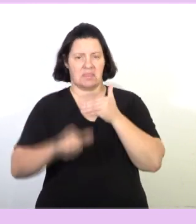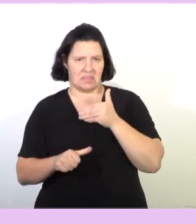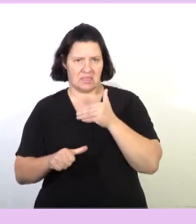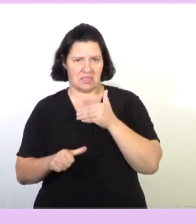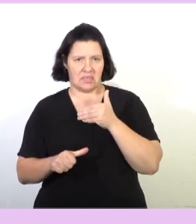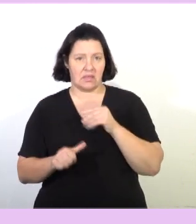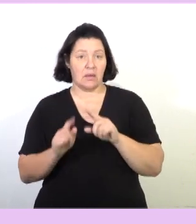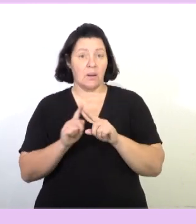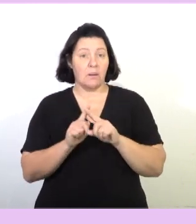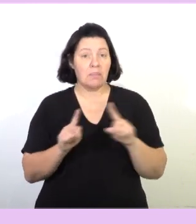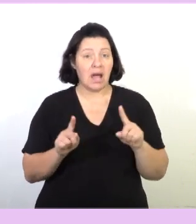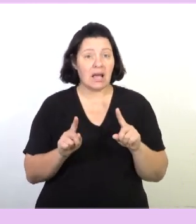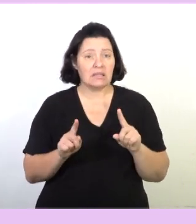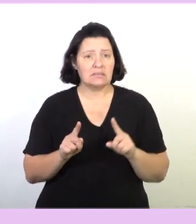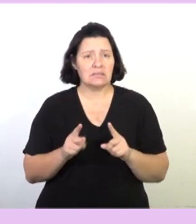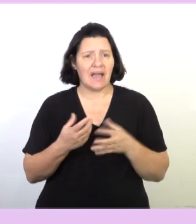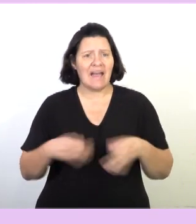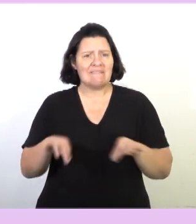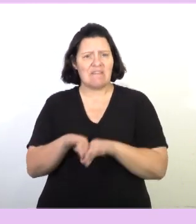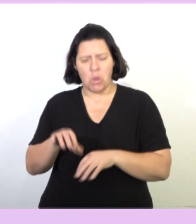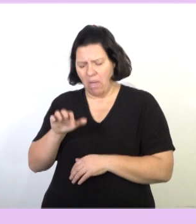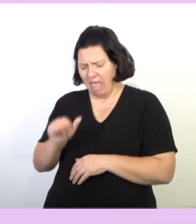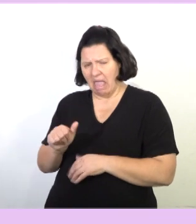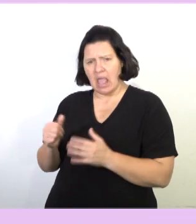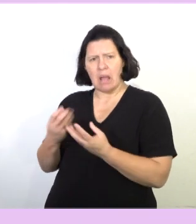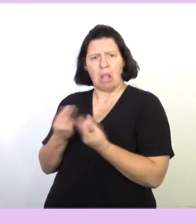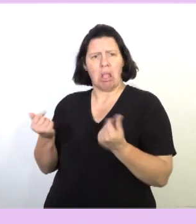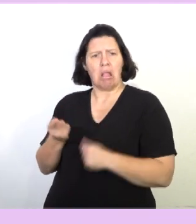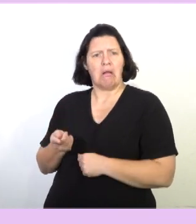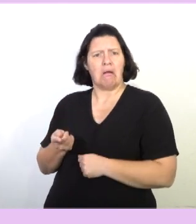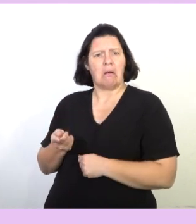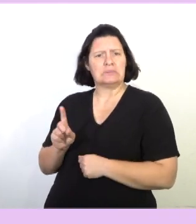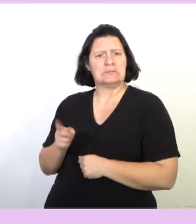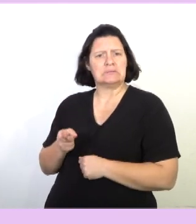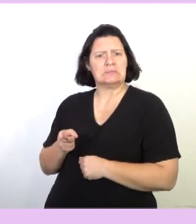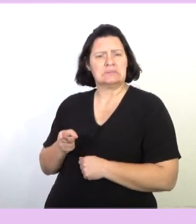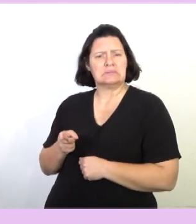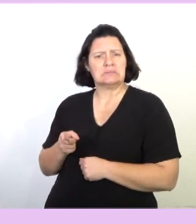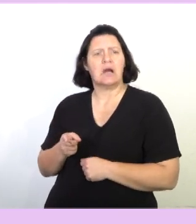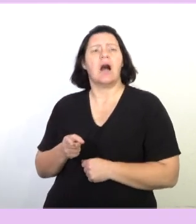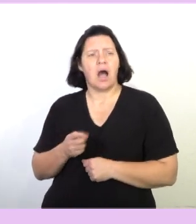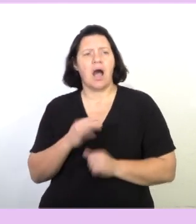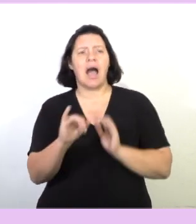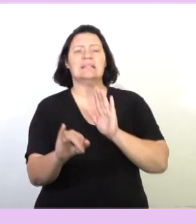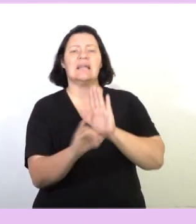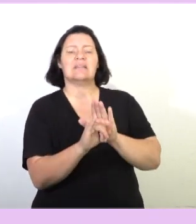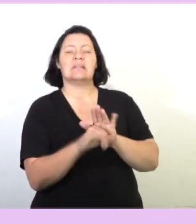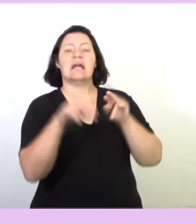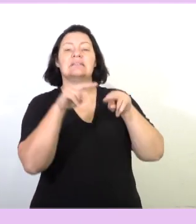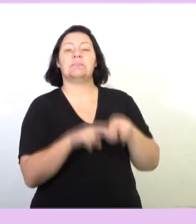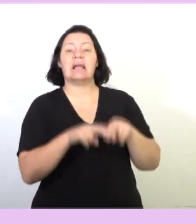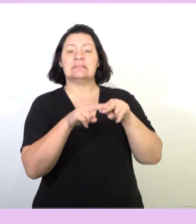months? However, we have a missing value A, something to think about. A, identify